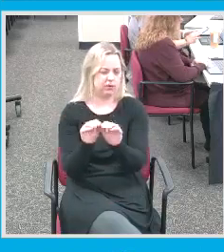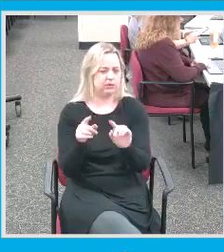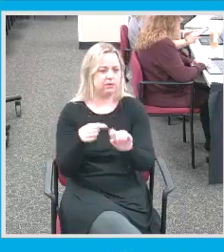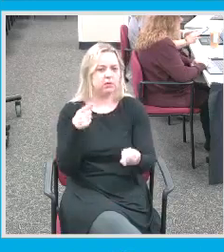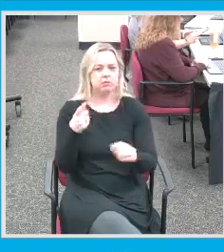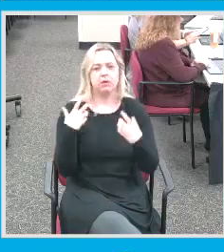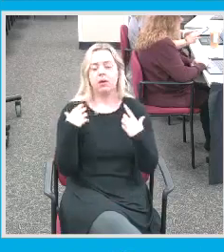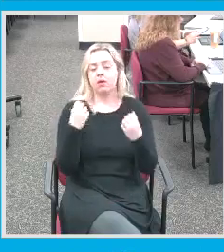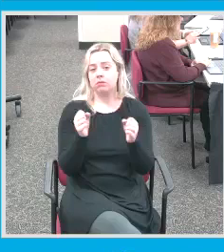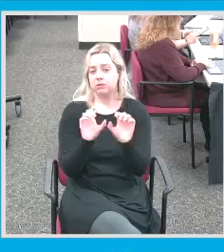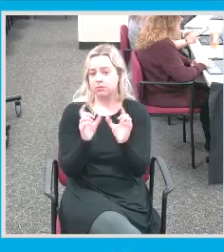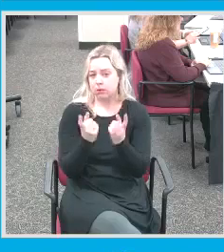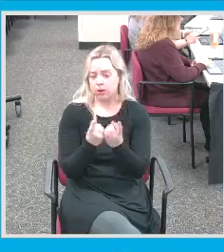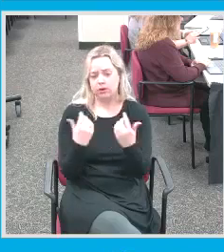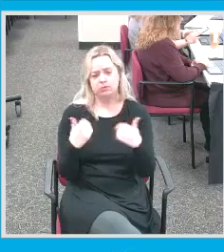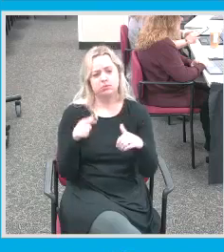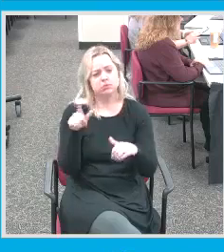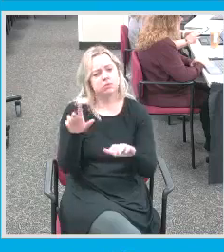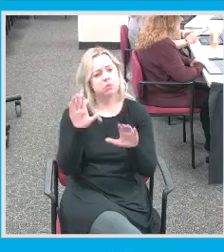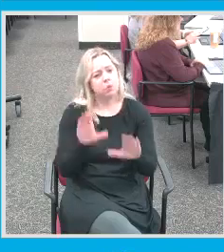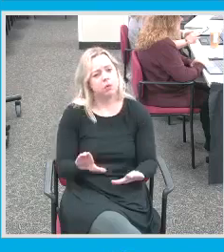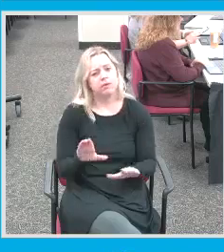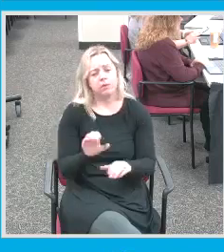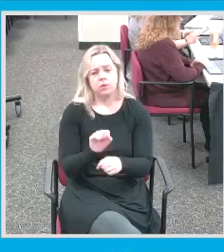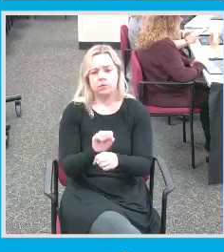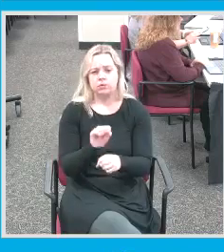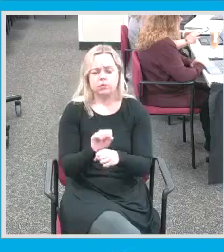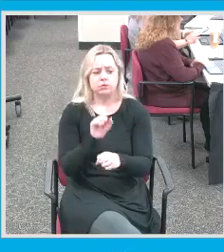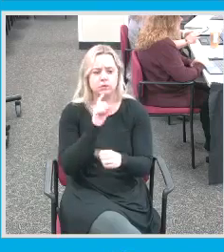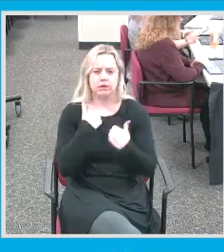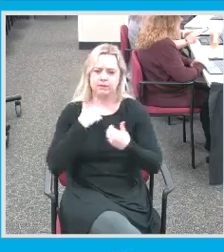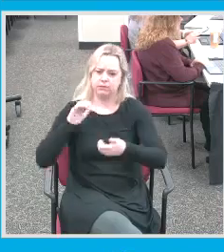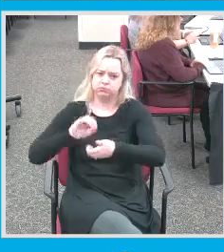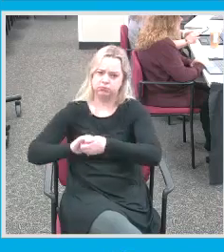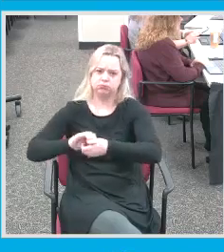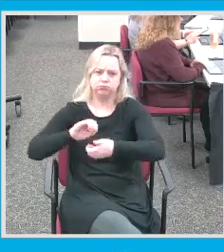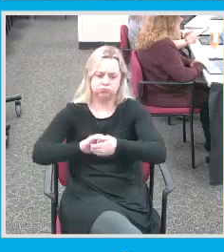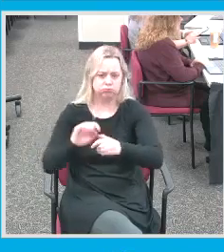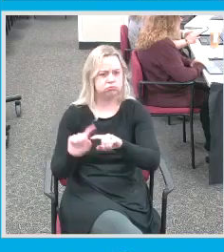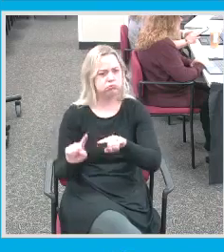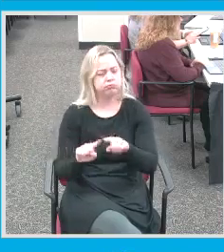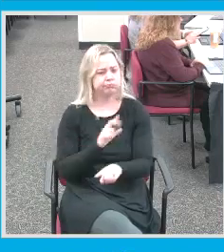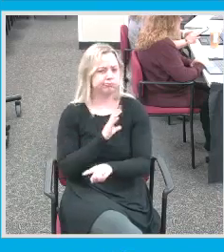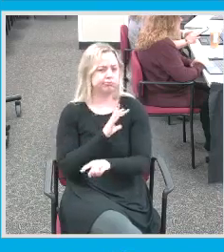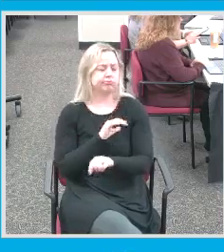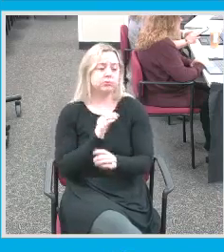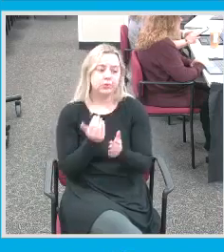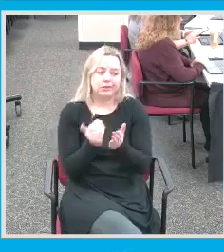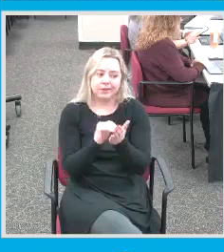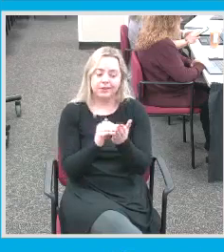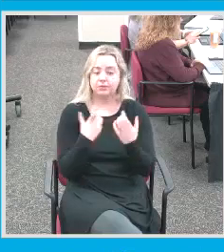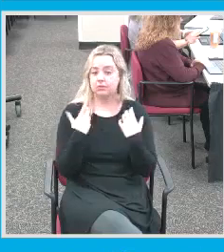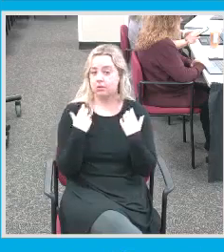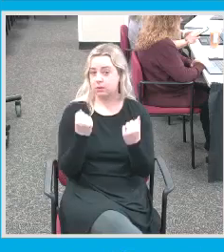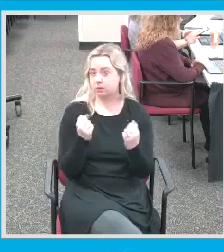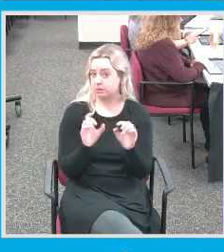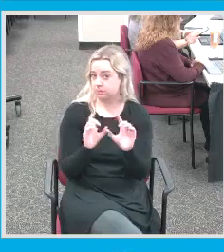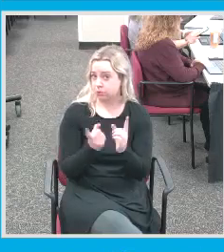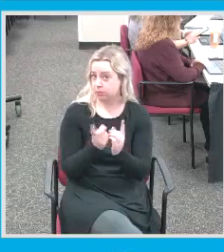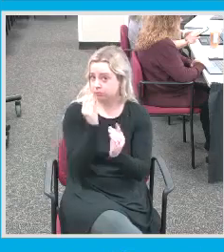that they've done building collaborative partnerships. So once again, our health department will